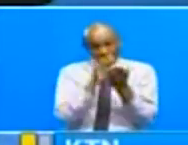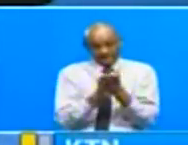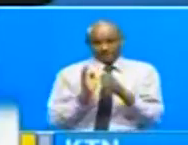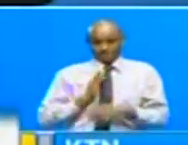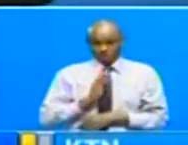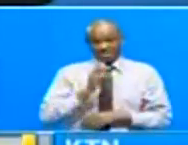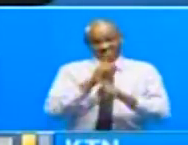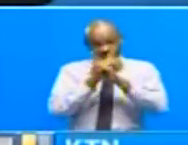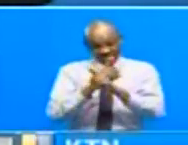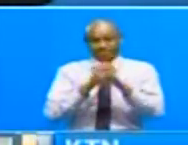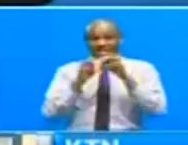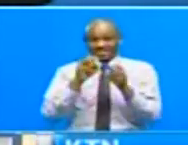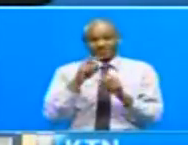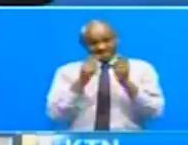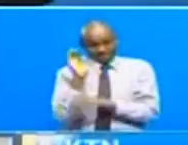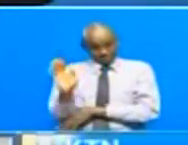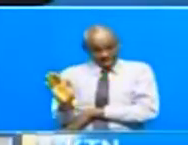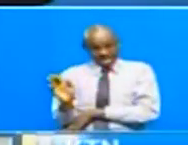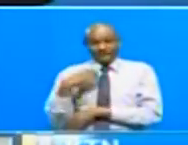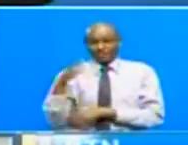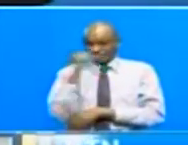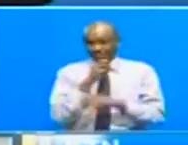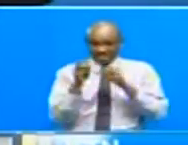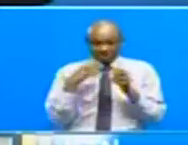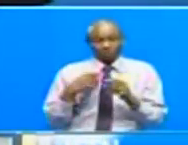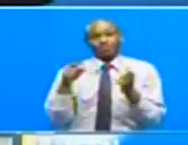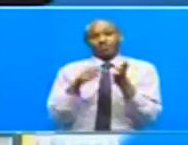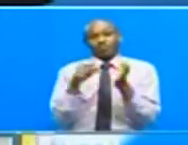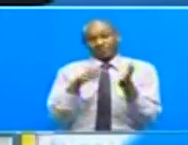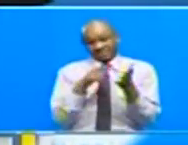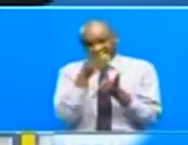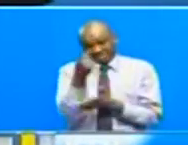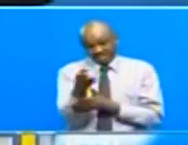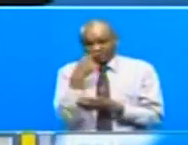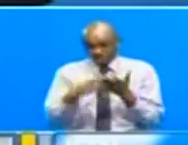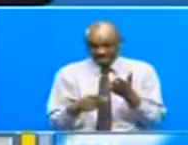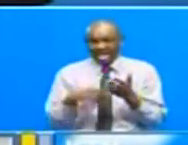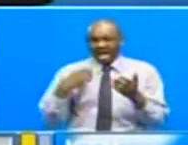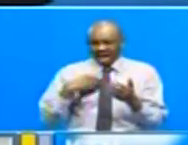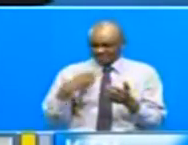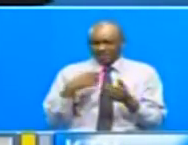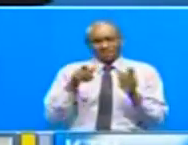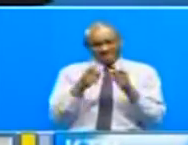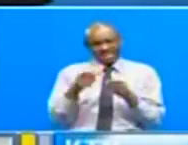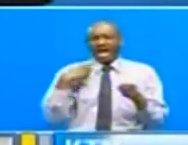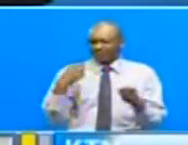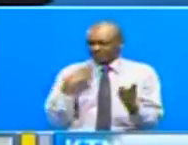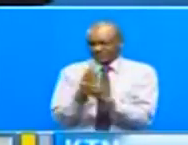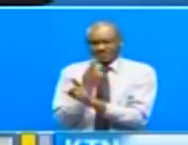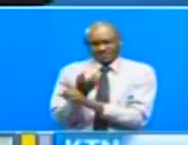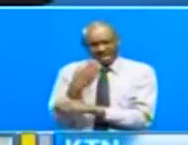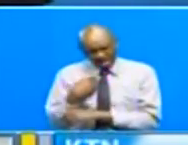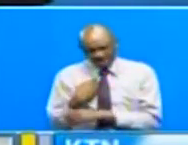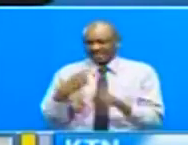Board has defended the management team over mismanagement accusations. This follows media reports on high staff turnover and